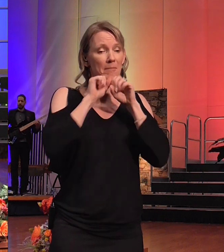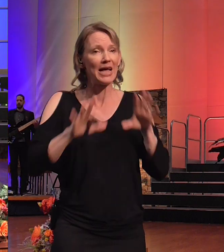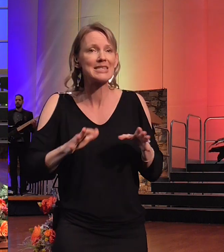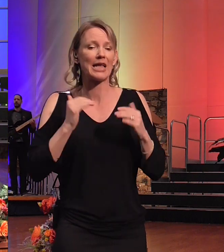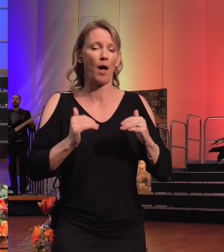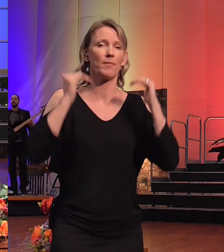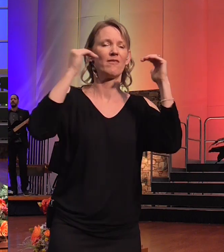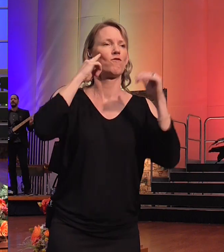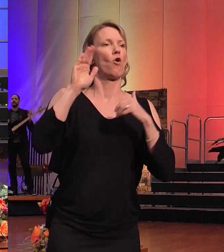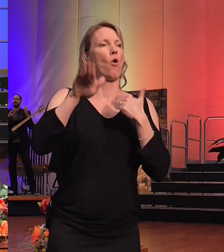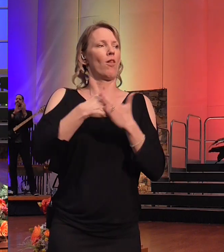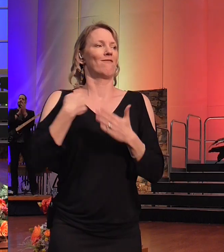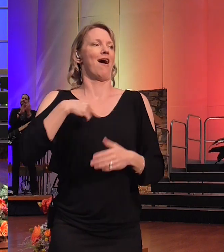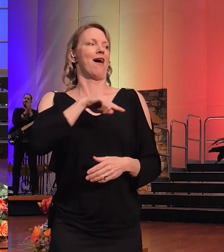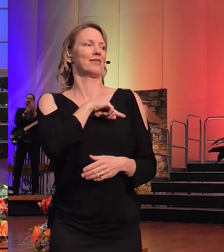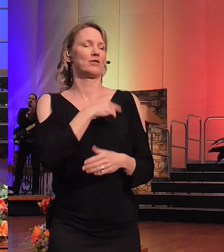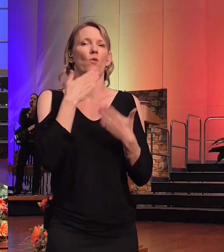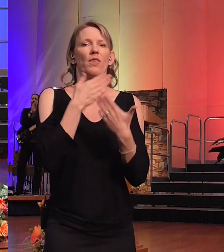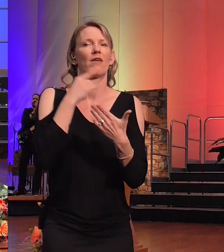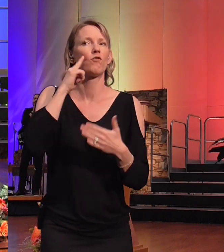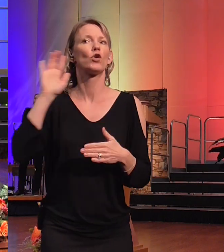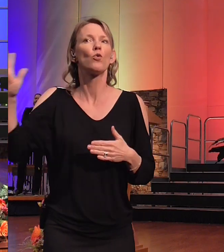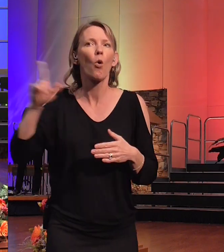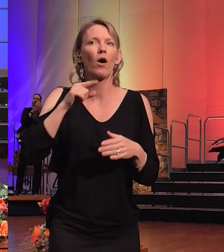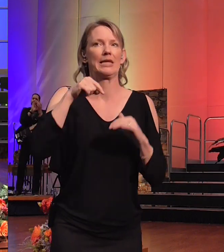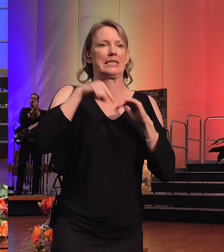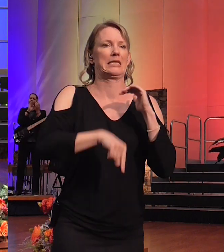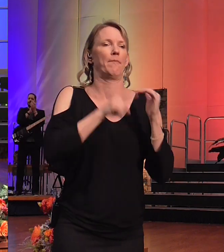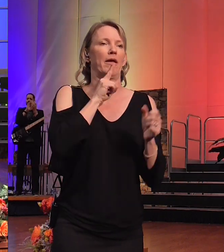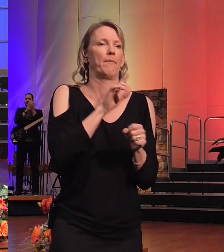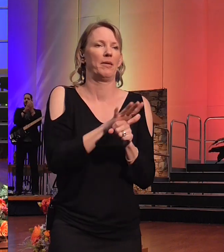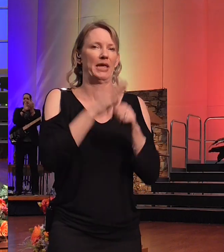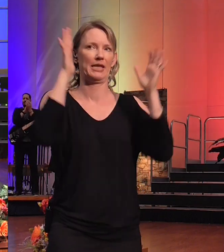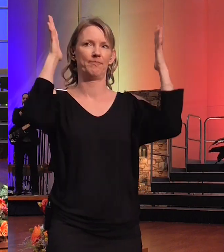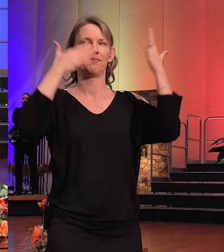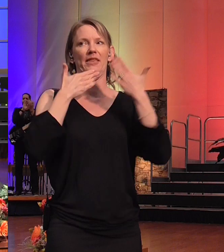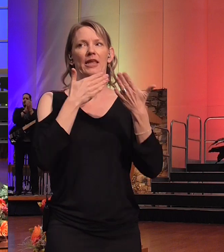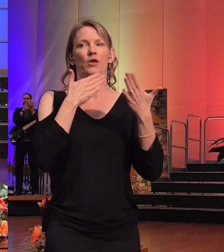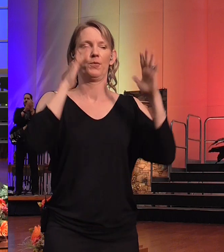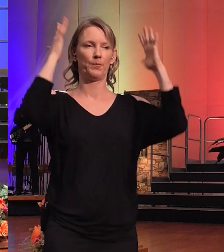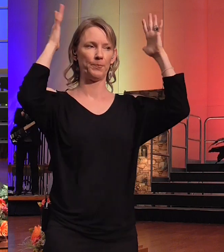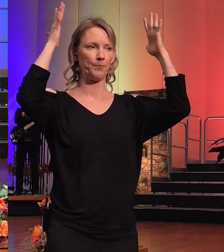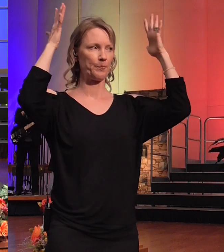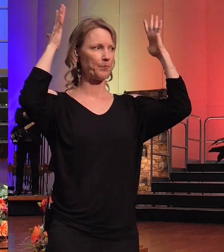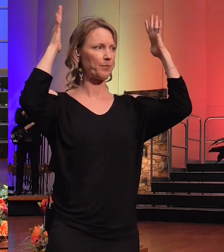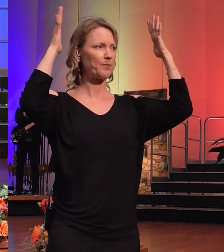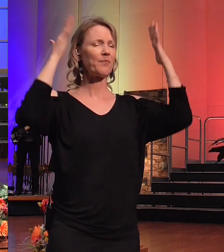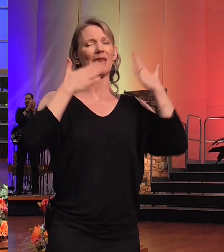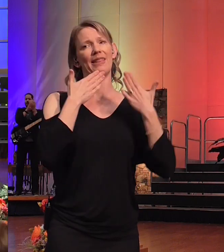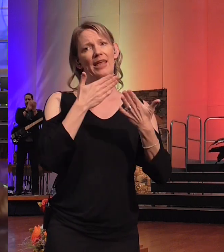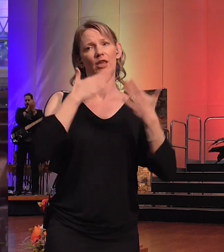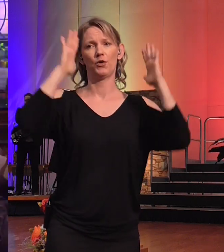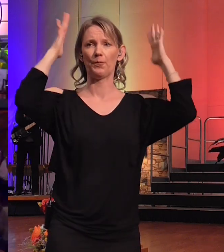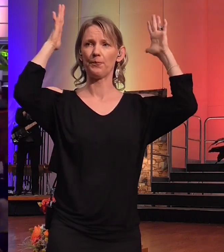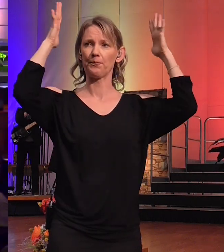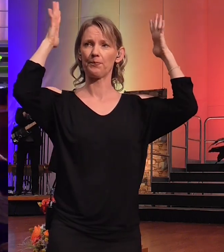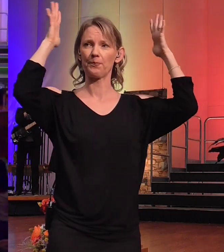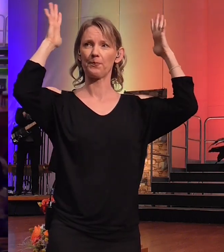and upliftment for all of us. So thank you for your deep commitment. Thank you. Thank